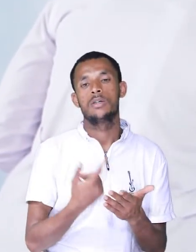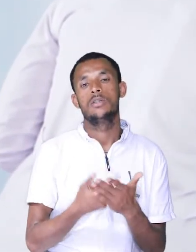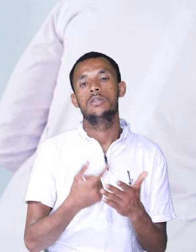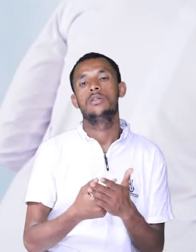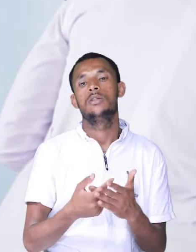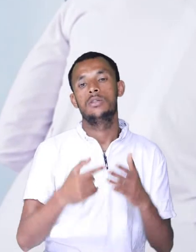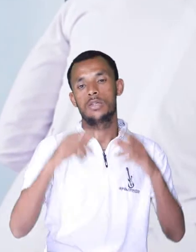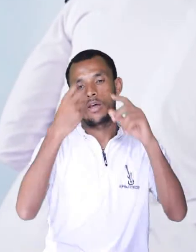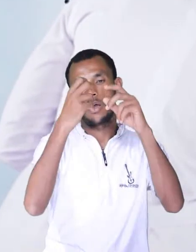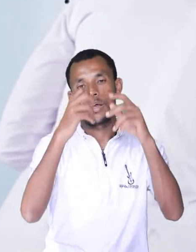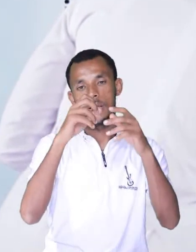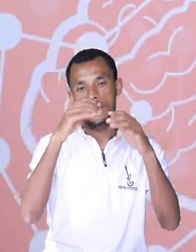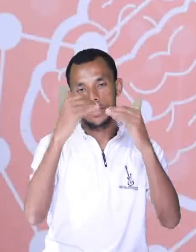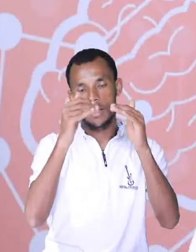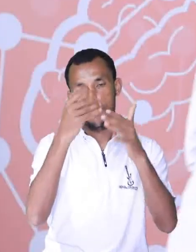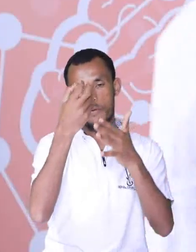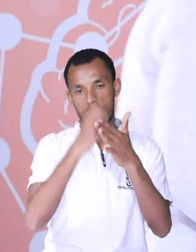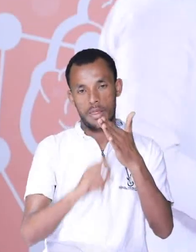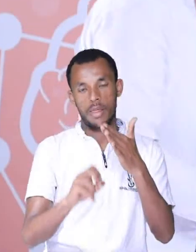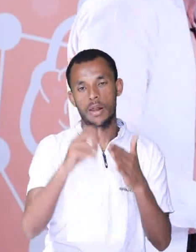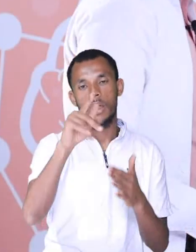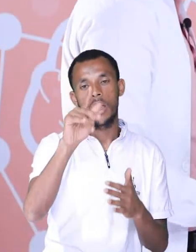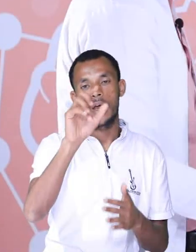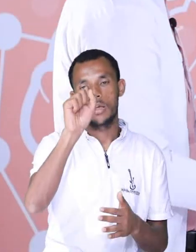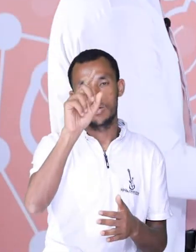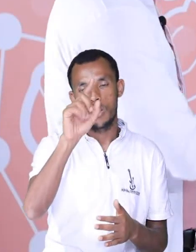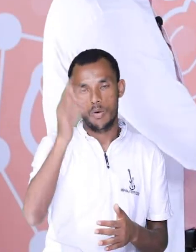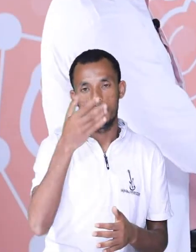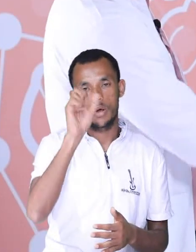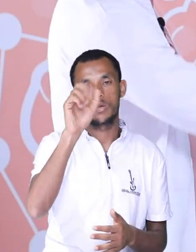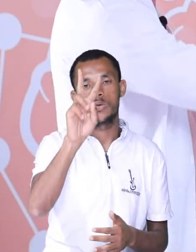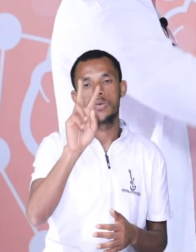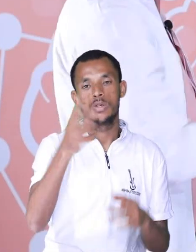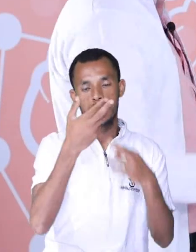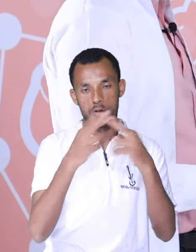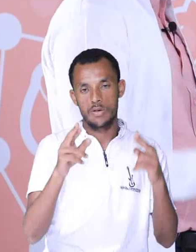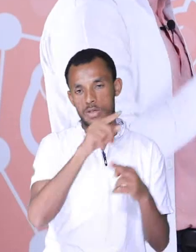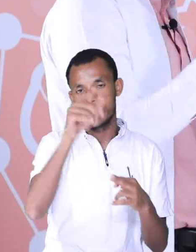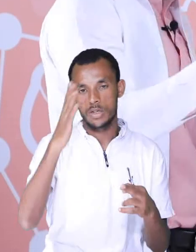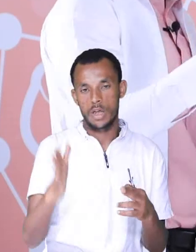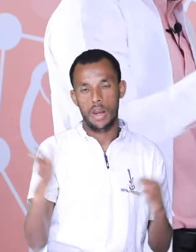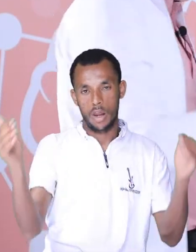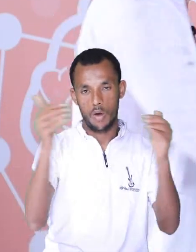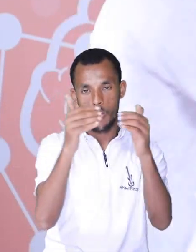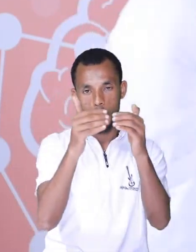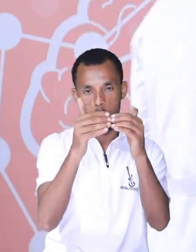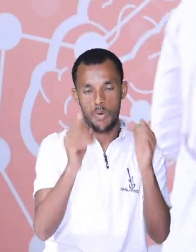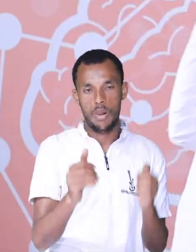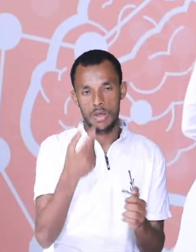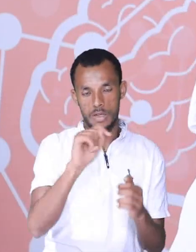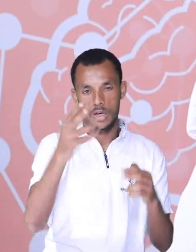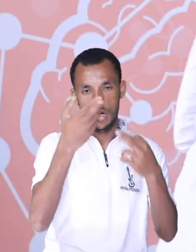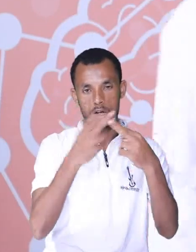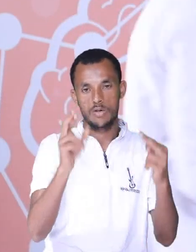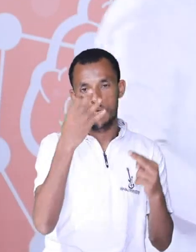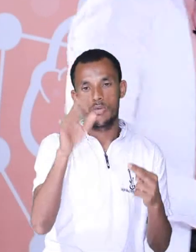to S1 over S2. Now, the ratio of their sides is equal to the ratio